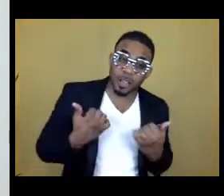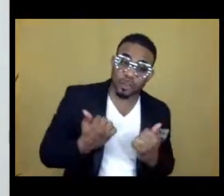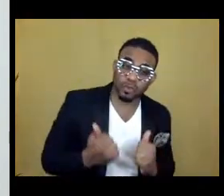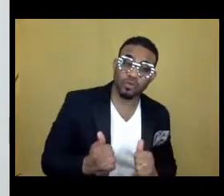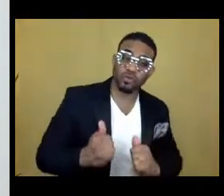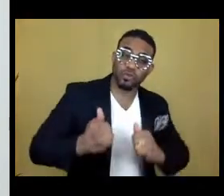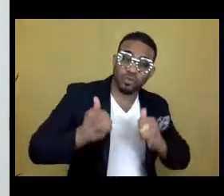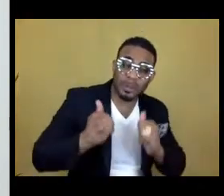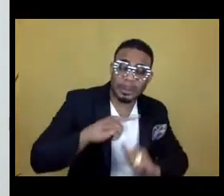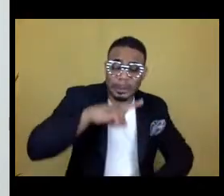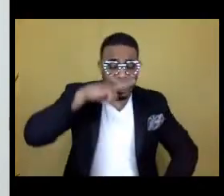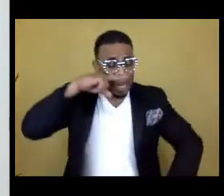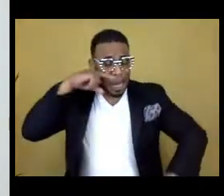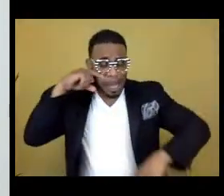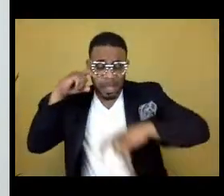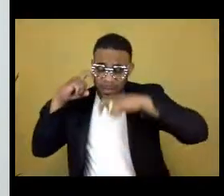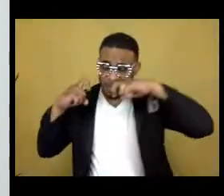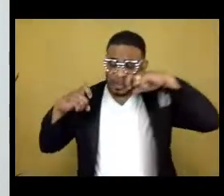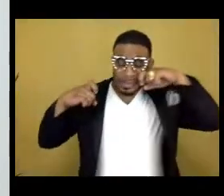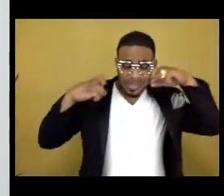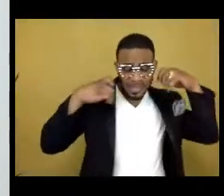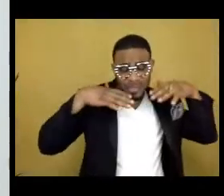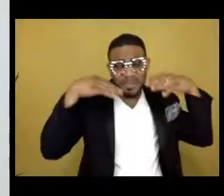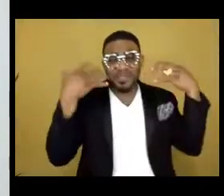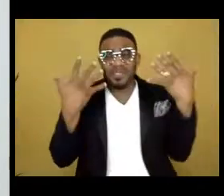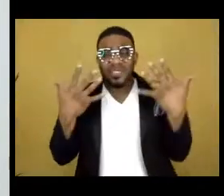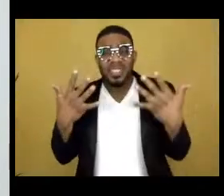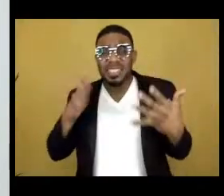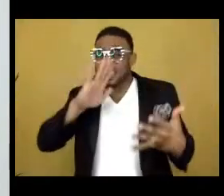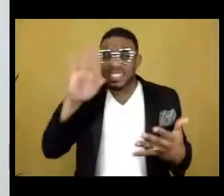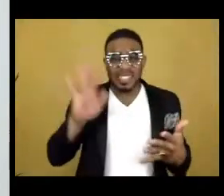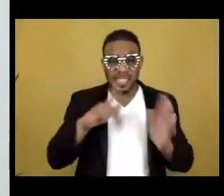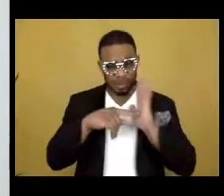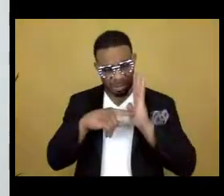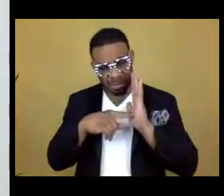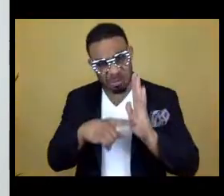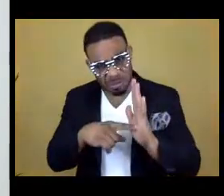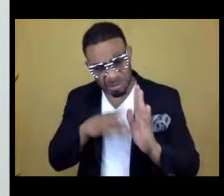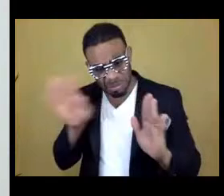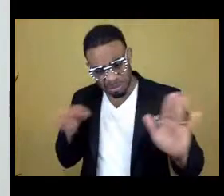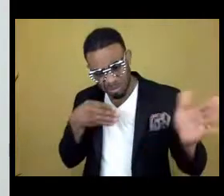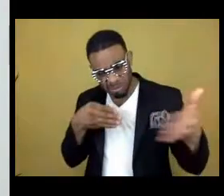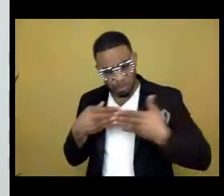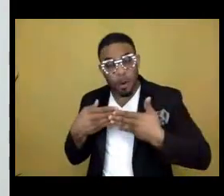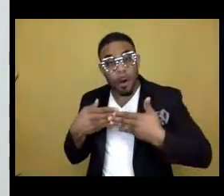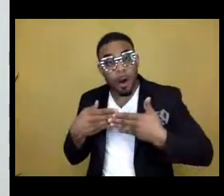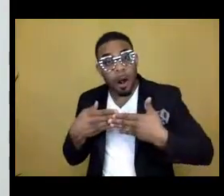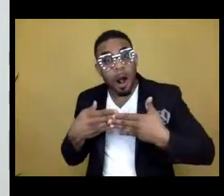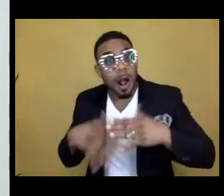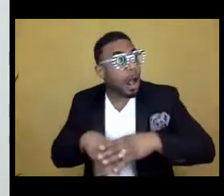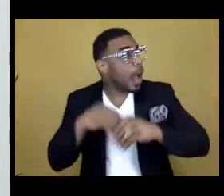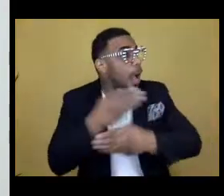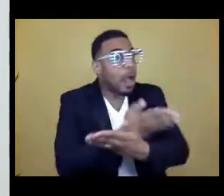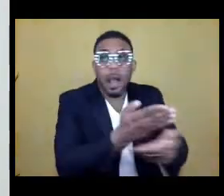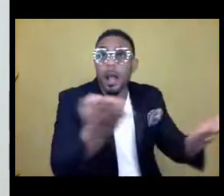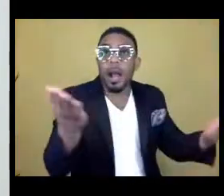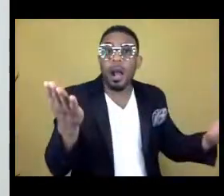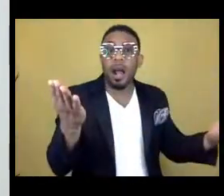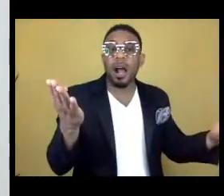the tears I've never shown out